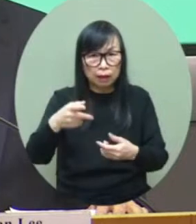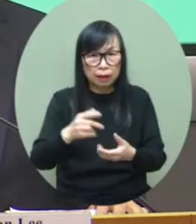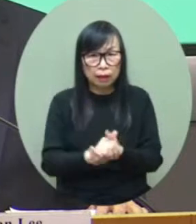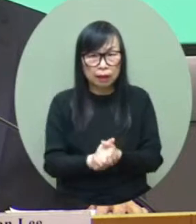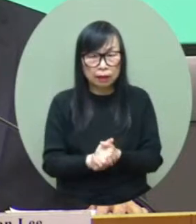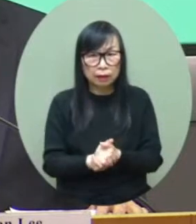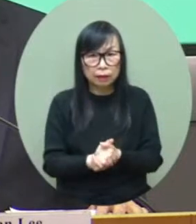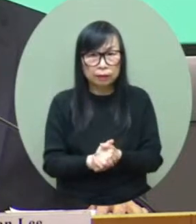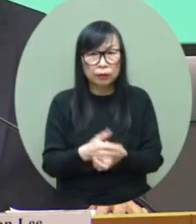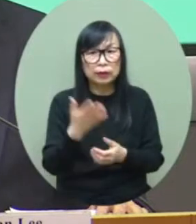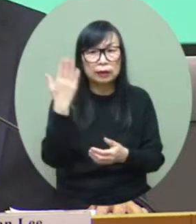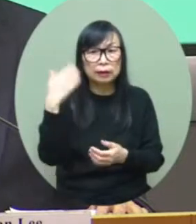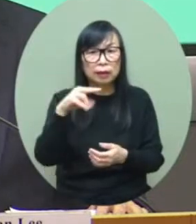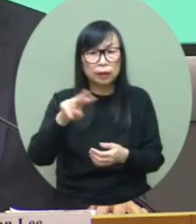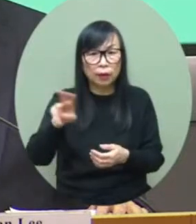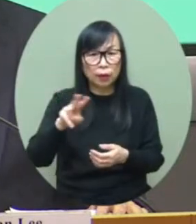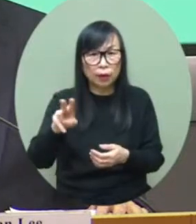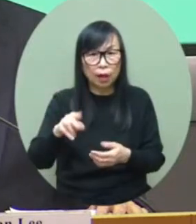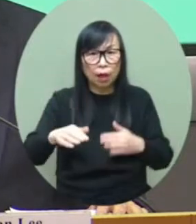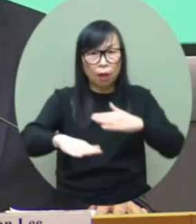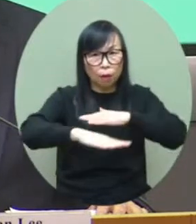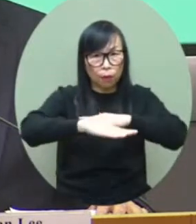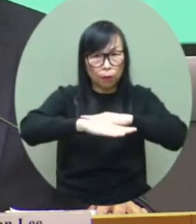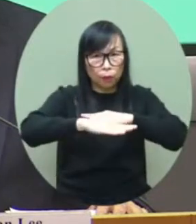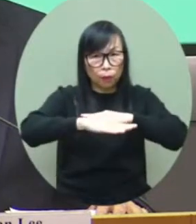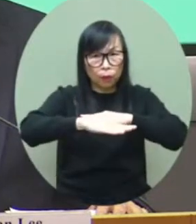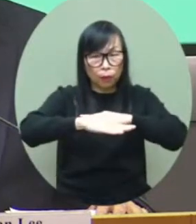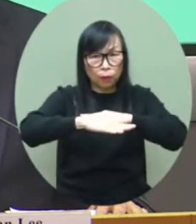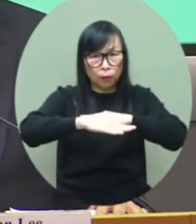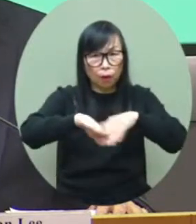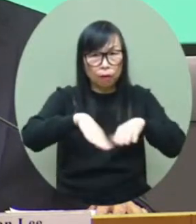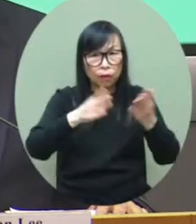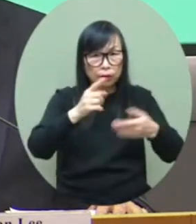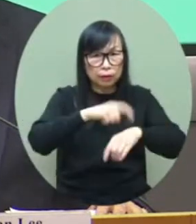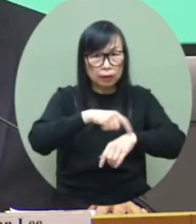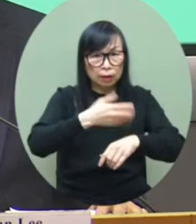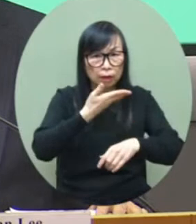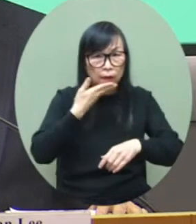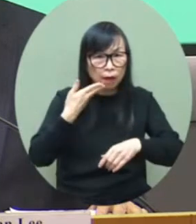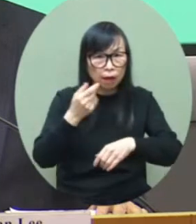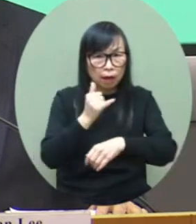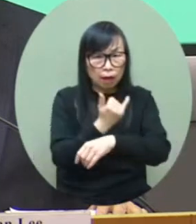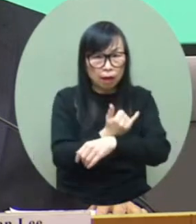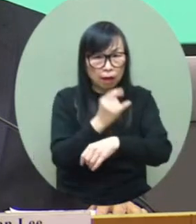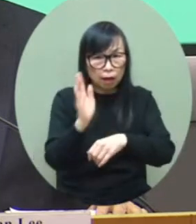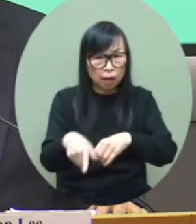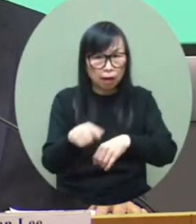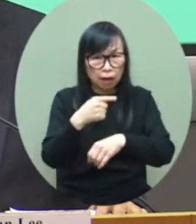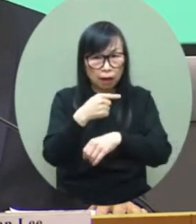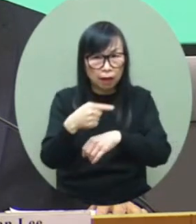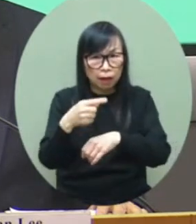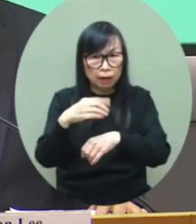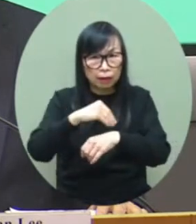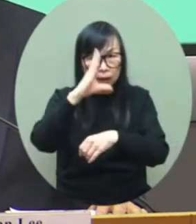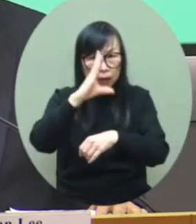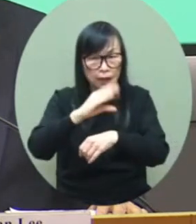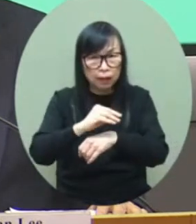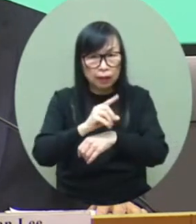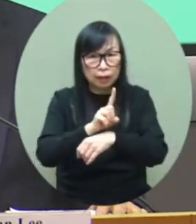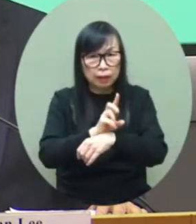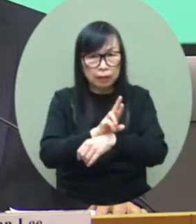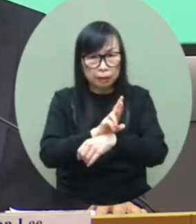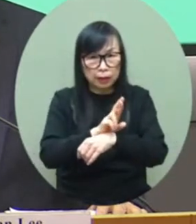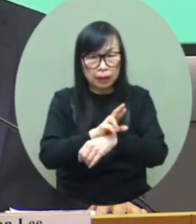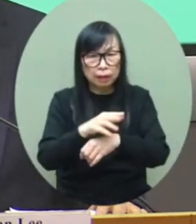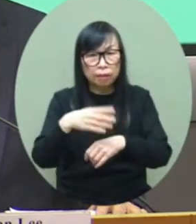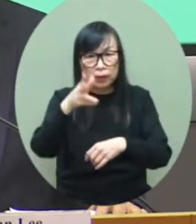hours will be the same as before the pandemic. That is for Lo Wu, it will be open from 6:30